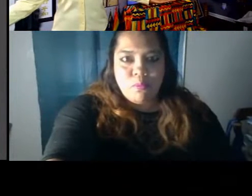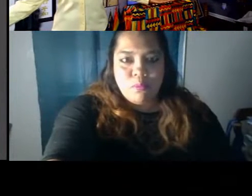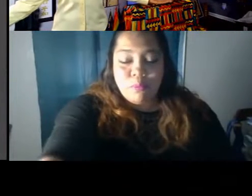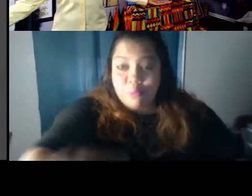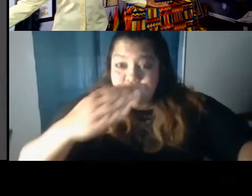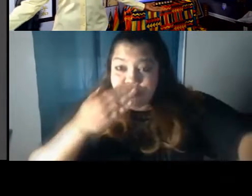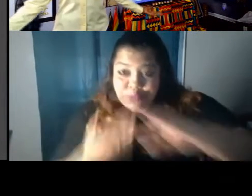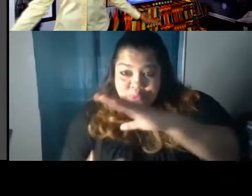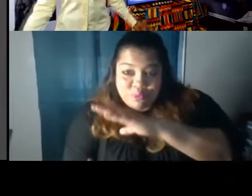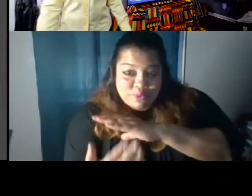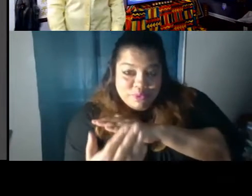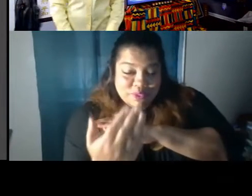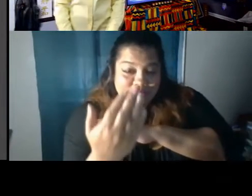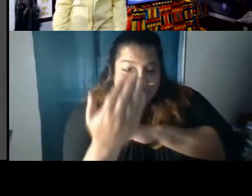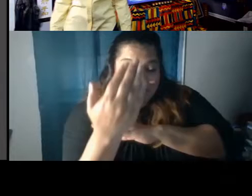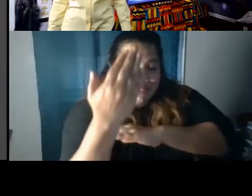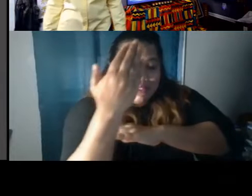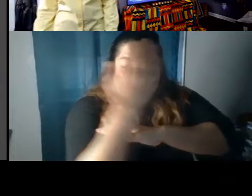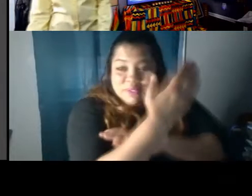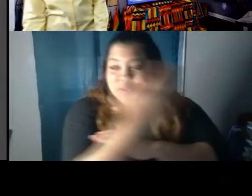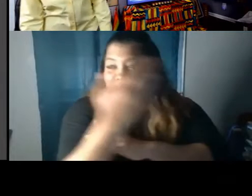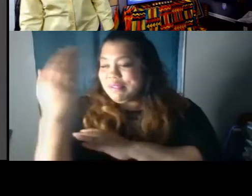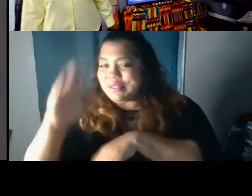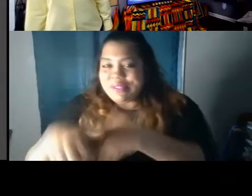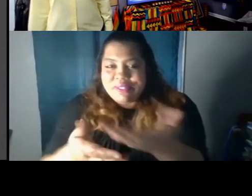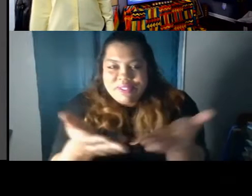Good morning, all.